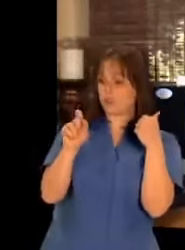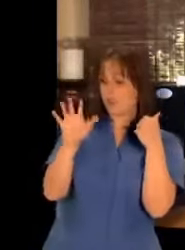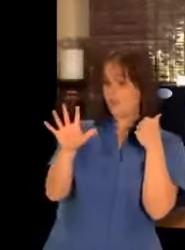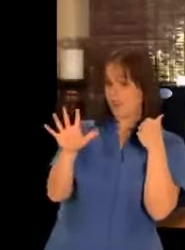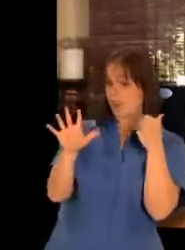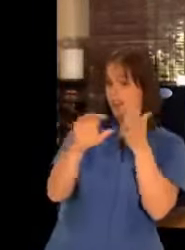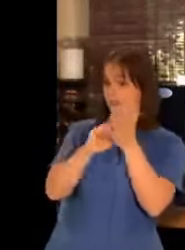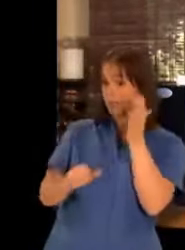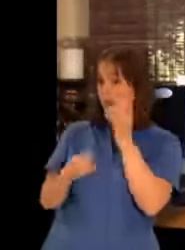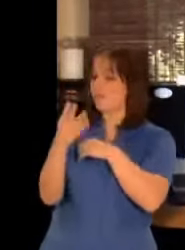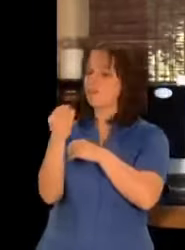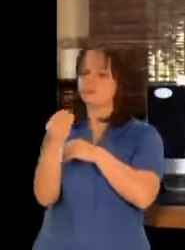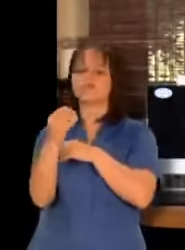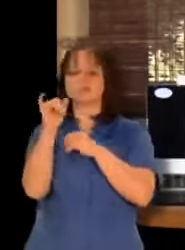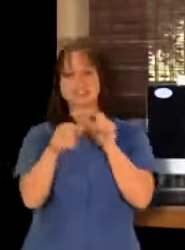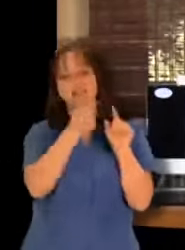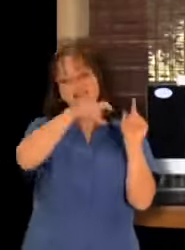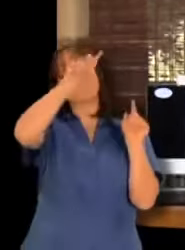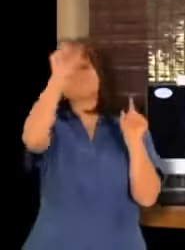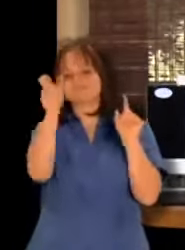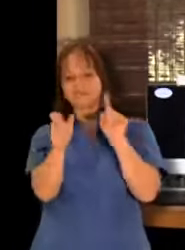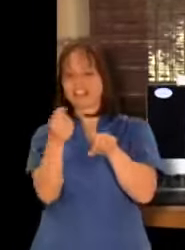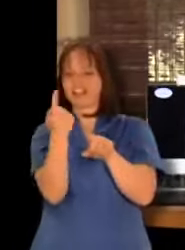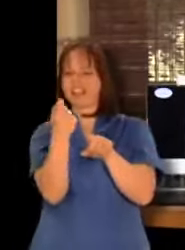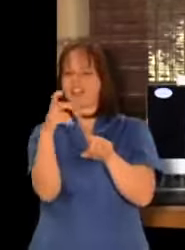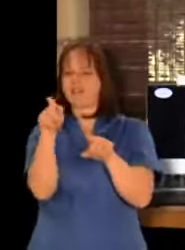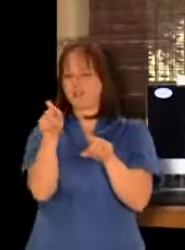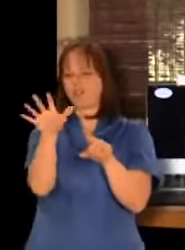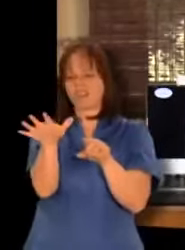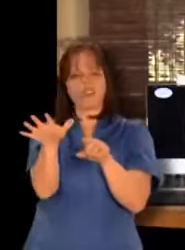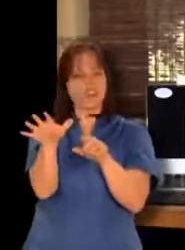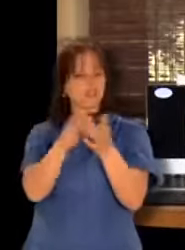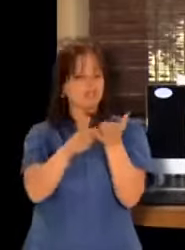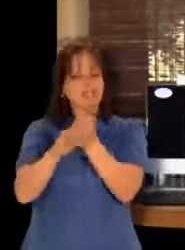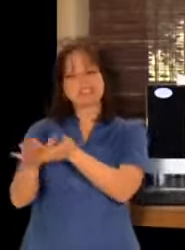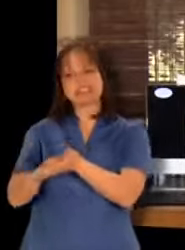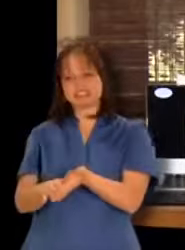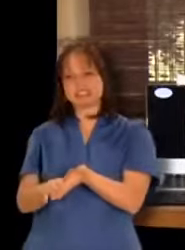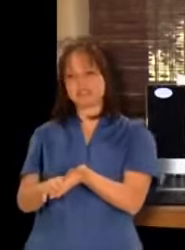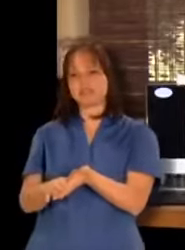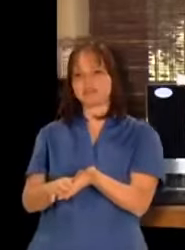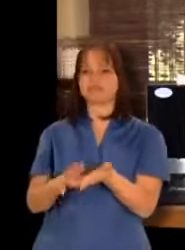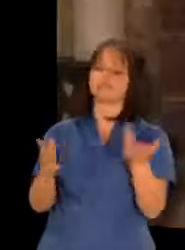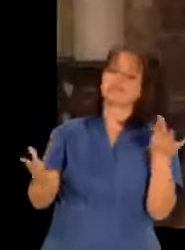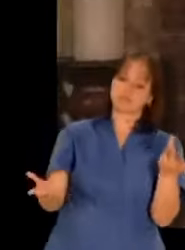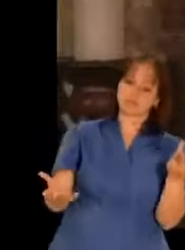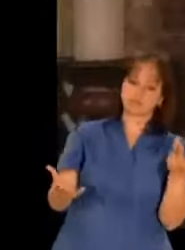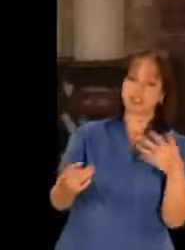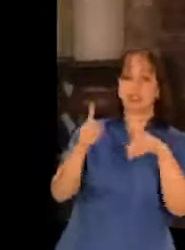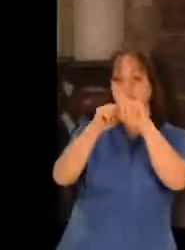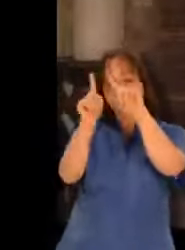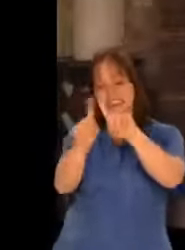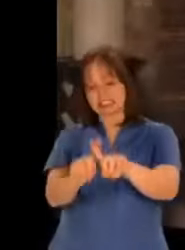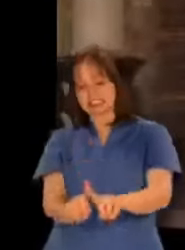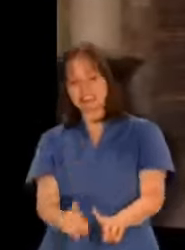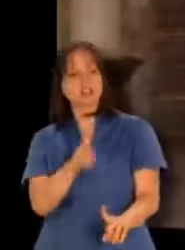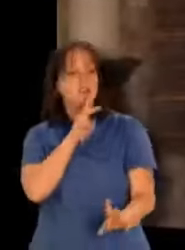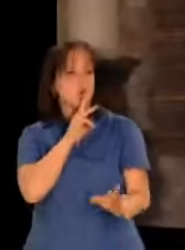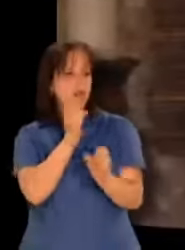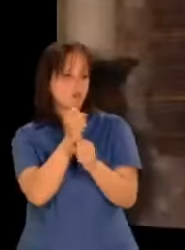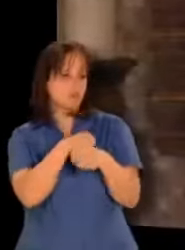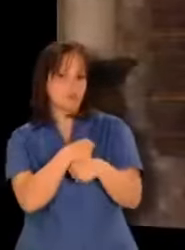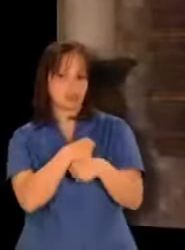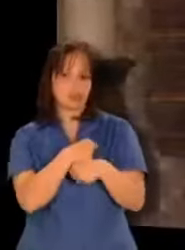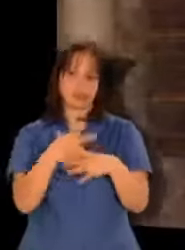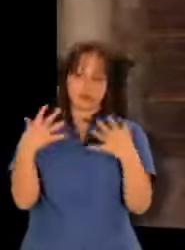from 14, and that's what's coming out here is the 11.5 that we use for cleaning. All right, so those are the different waters that we make. So let me talk